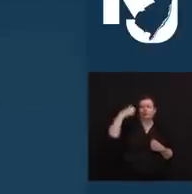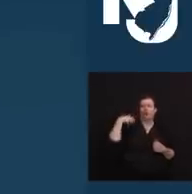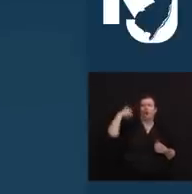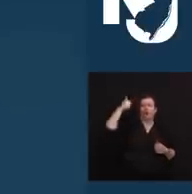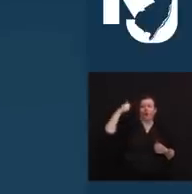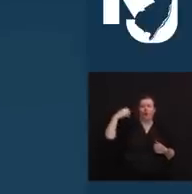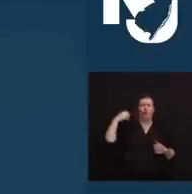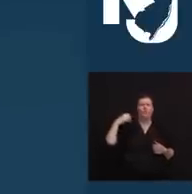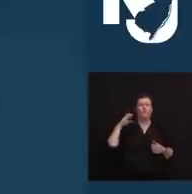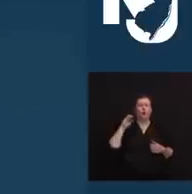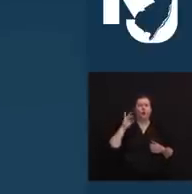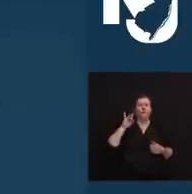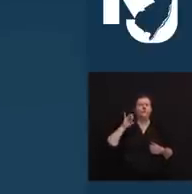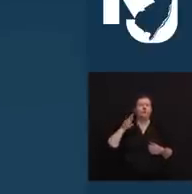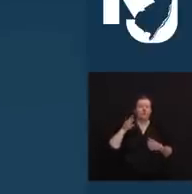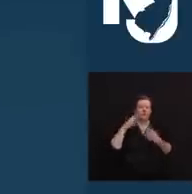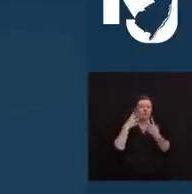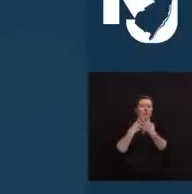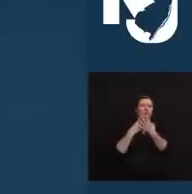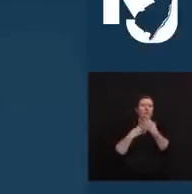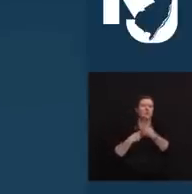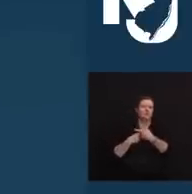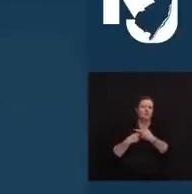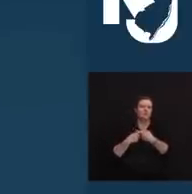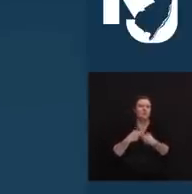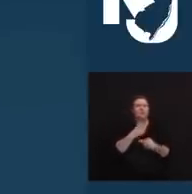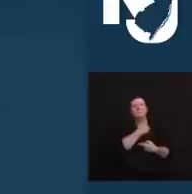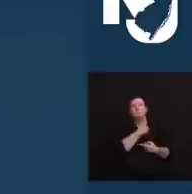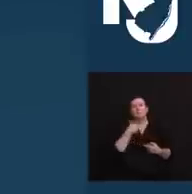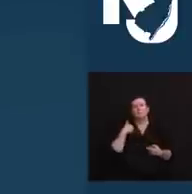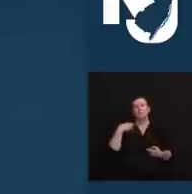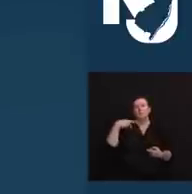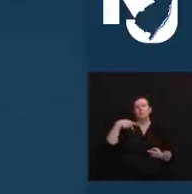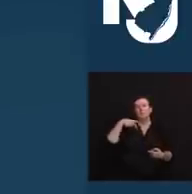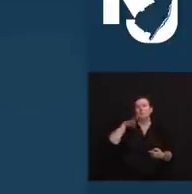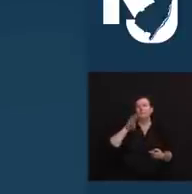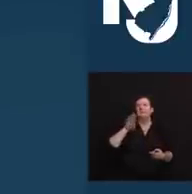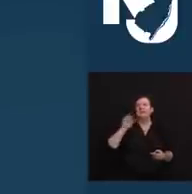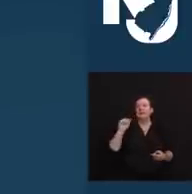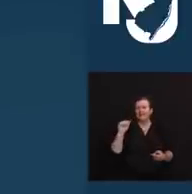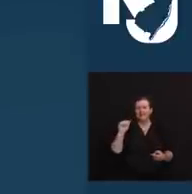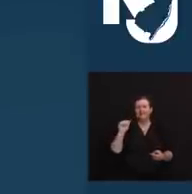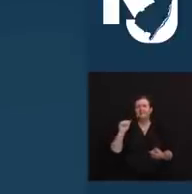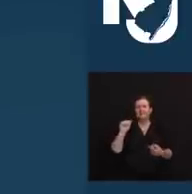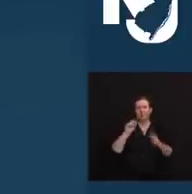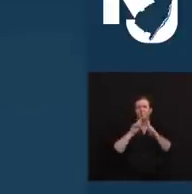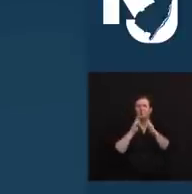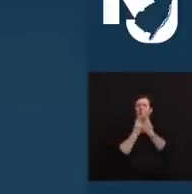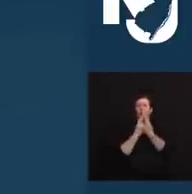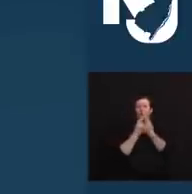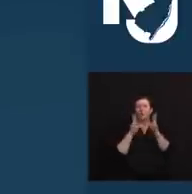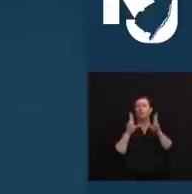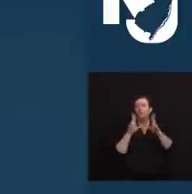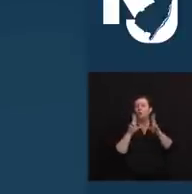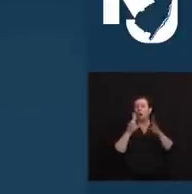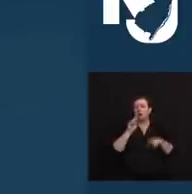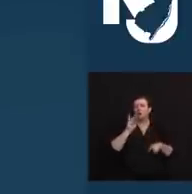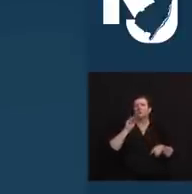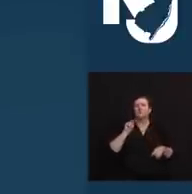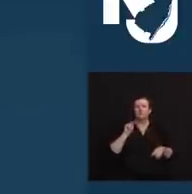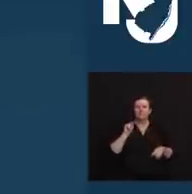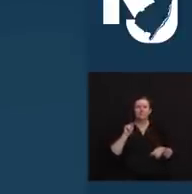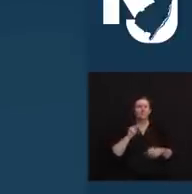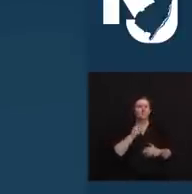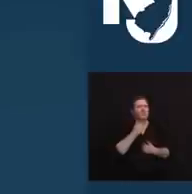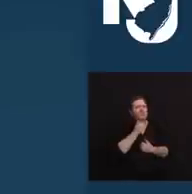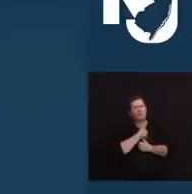not surprisingly, of PBA Local 105. He was a committed student of the martial arts, and he loved to